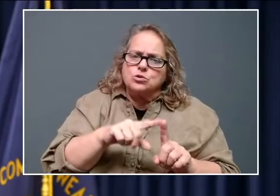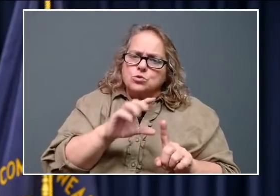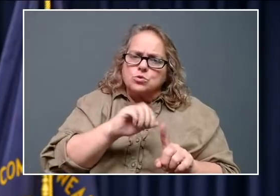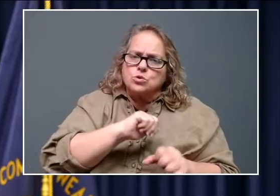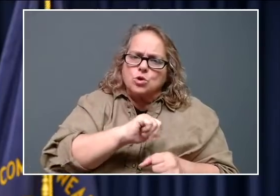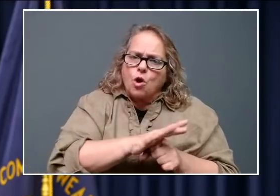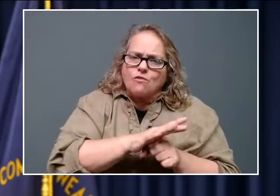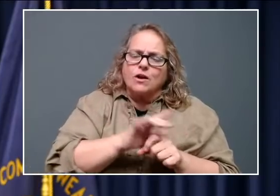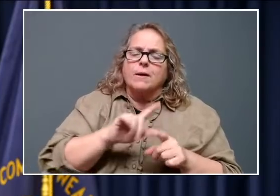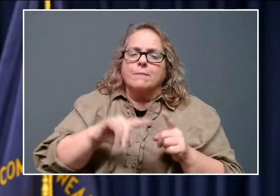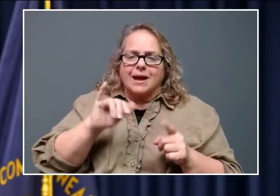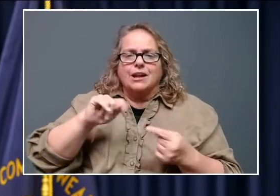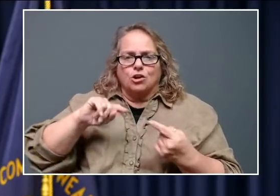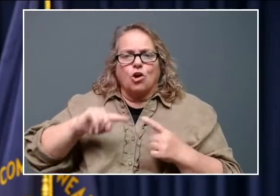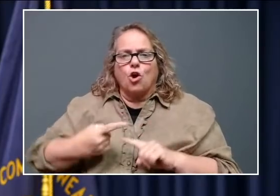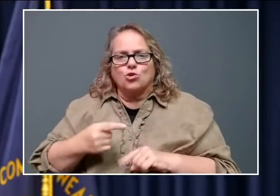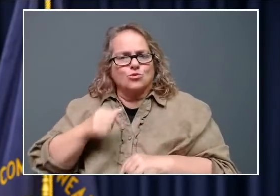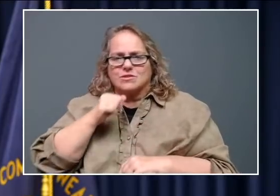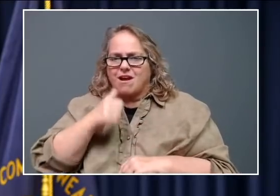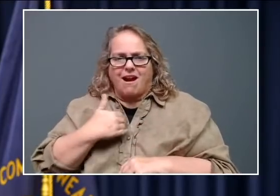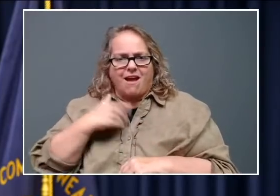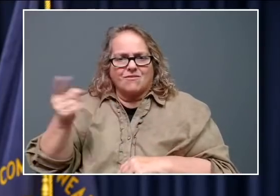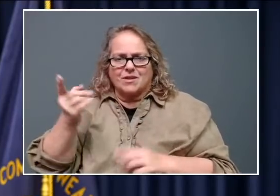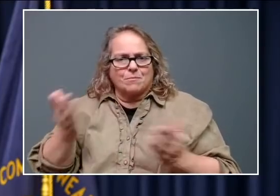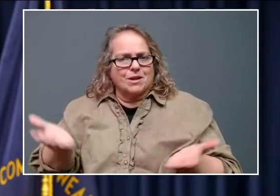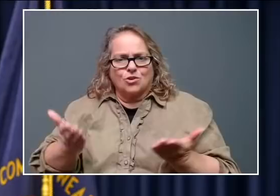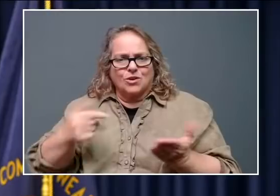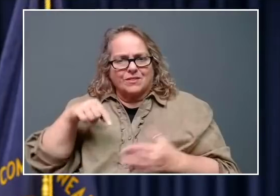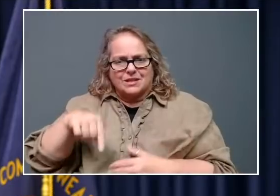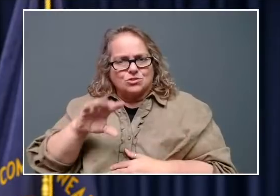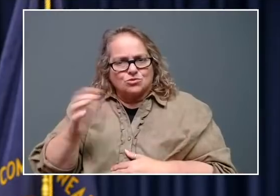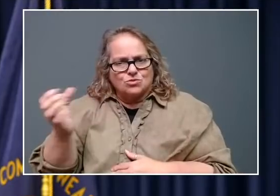this Christmas. Let's make sure others don't go through that